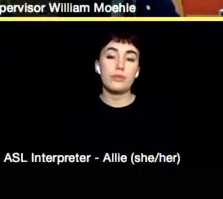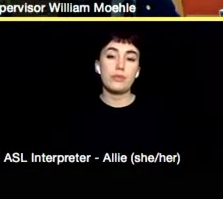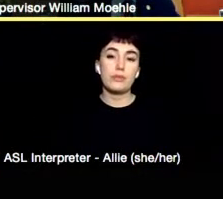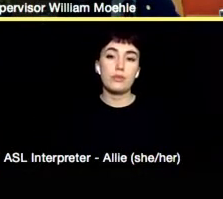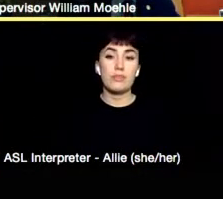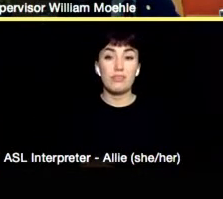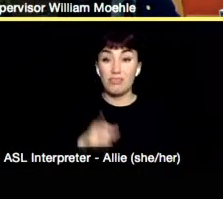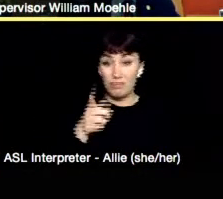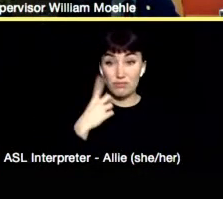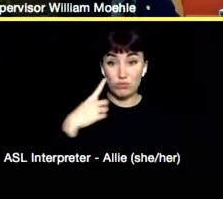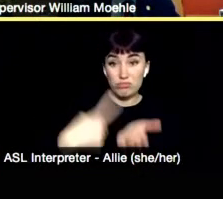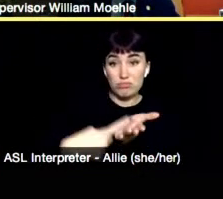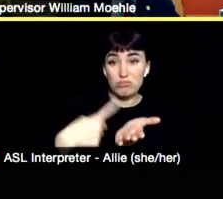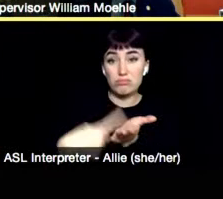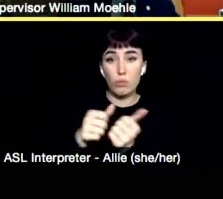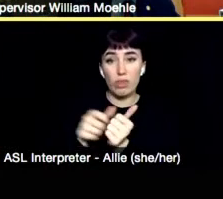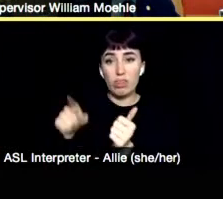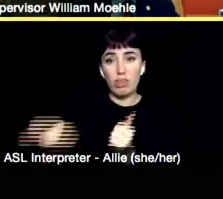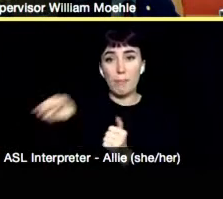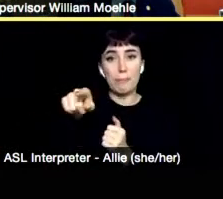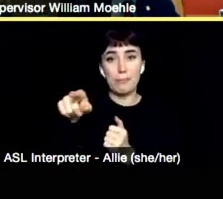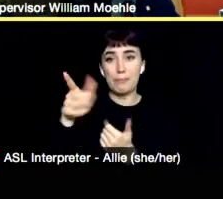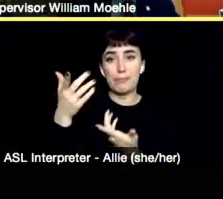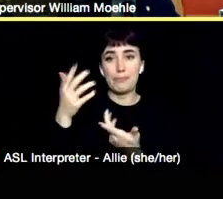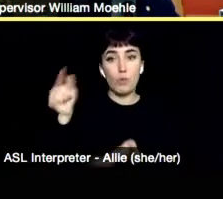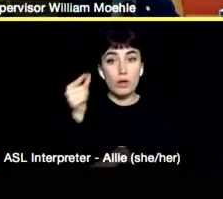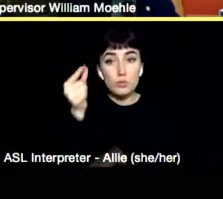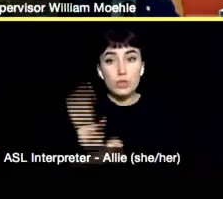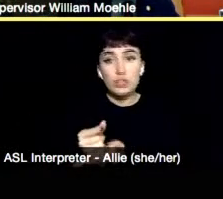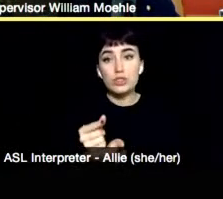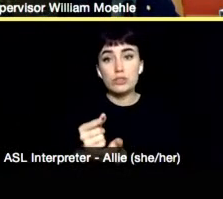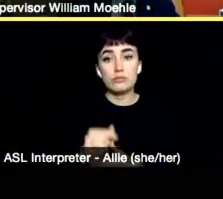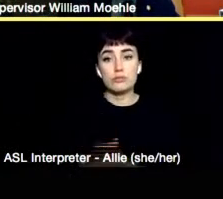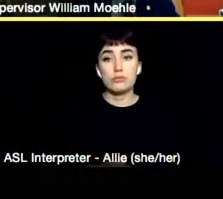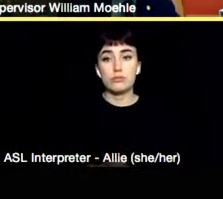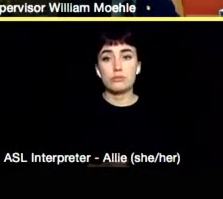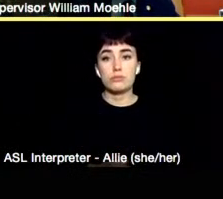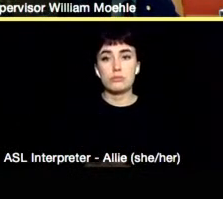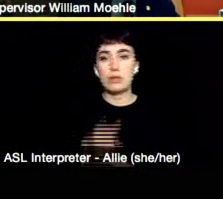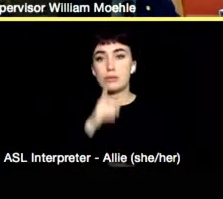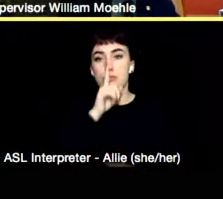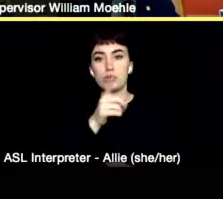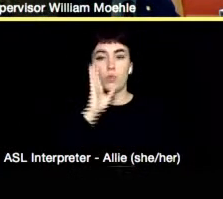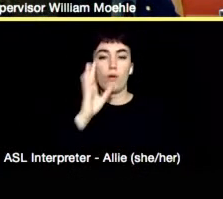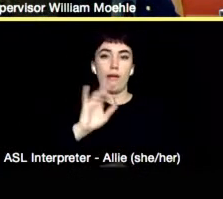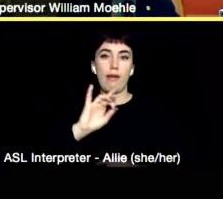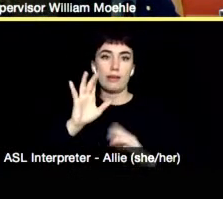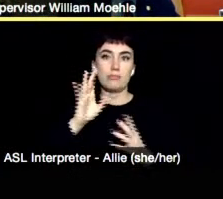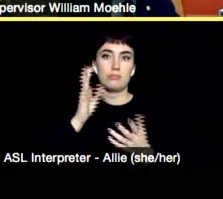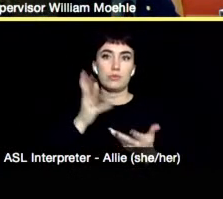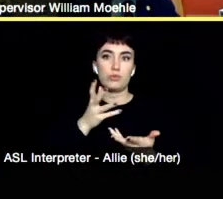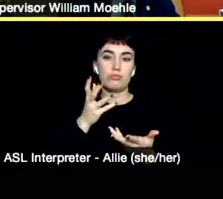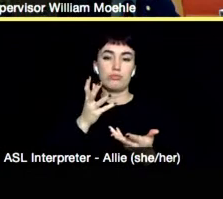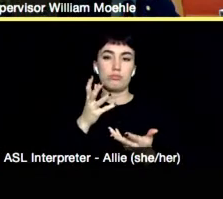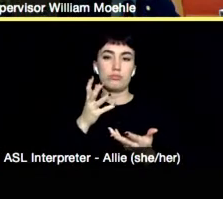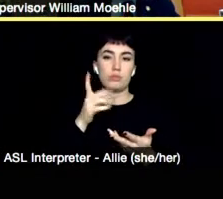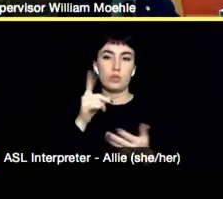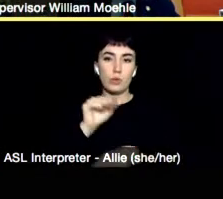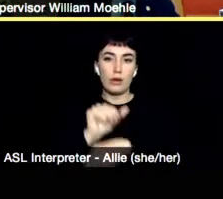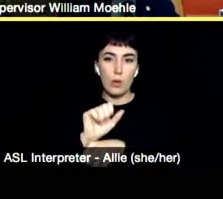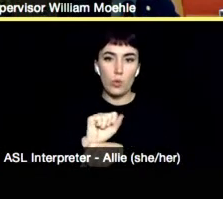Have you discussed with them graduation? I'm sure we would hate to be doing night